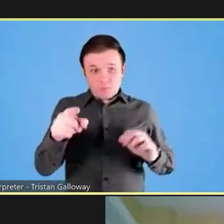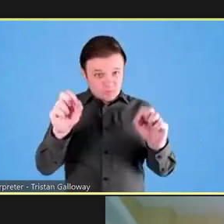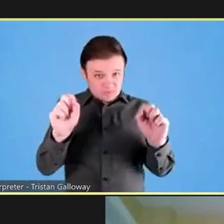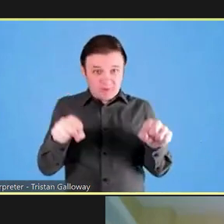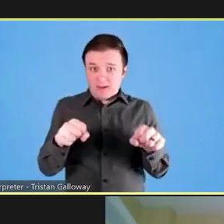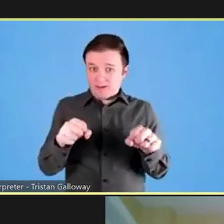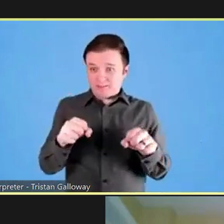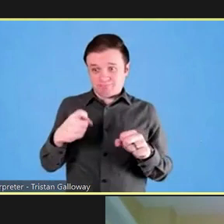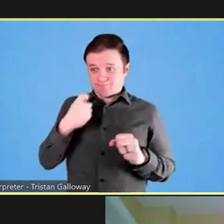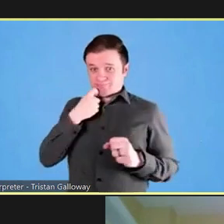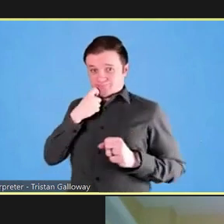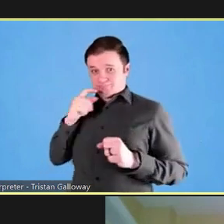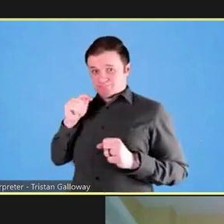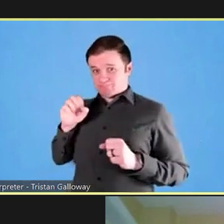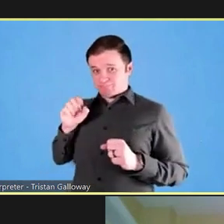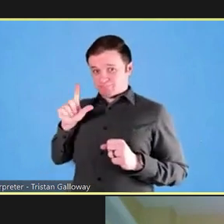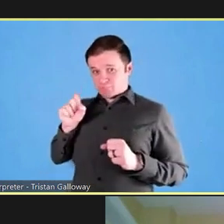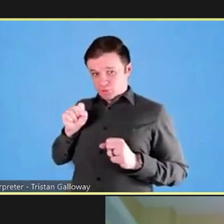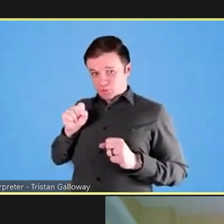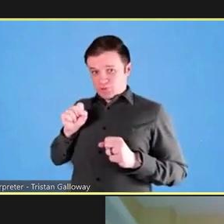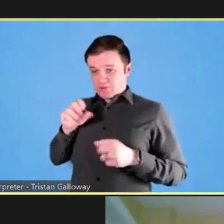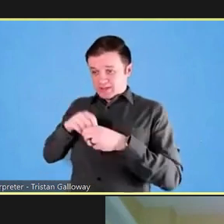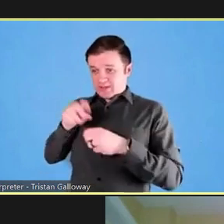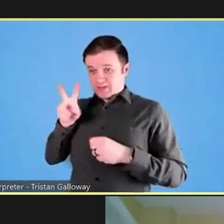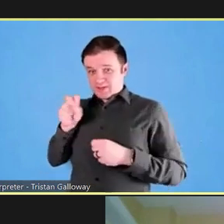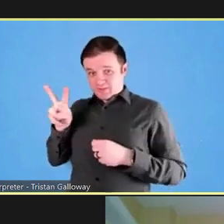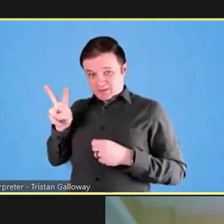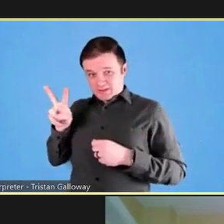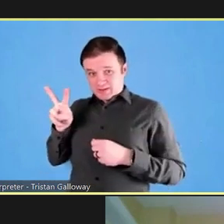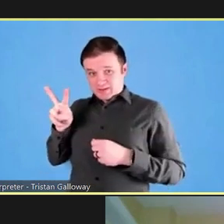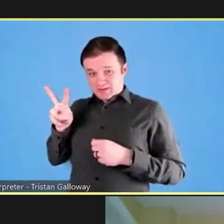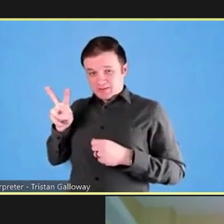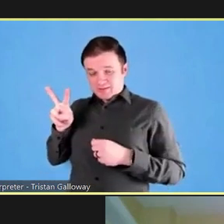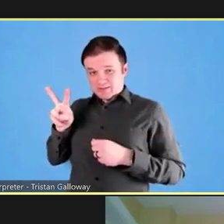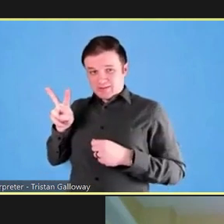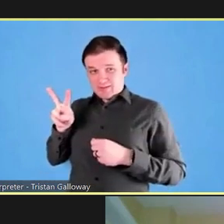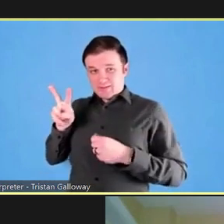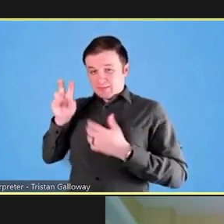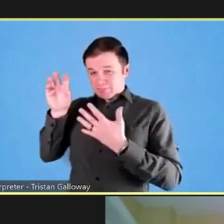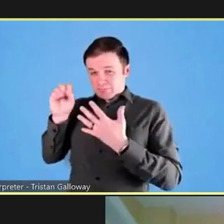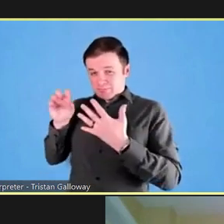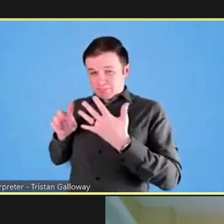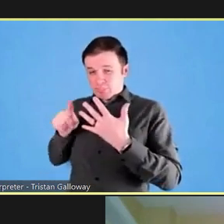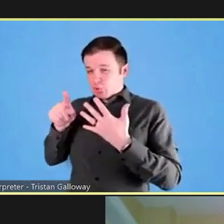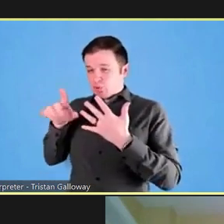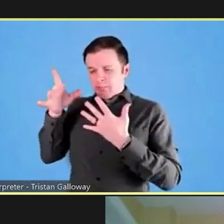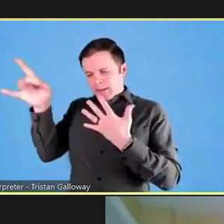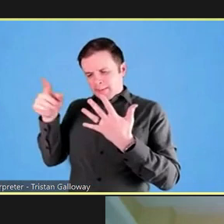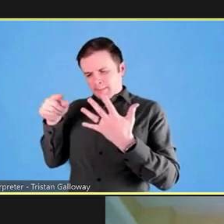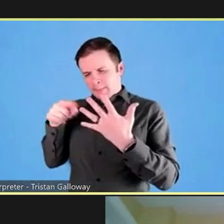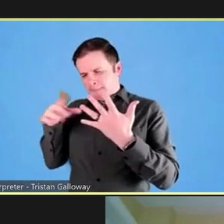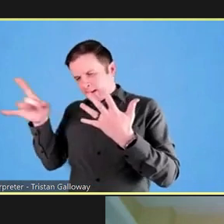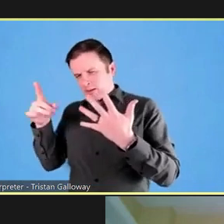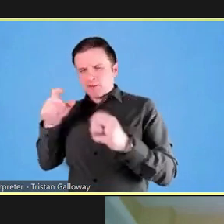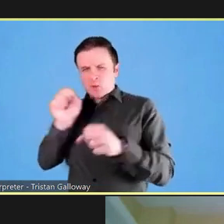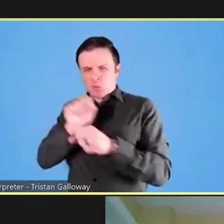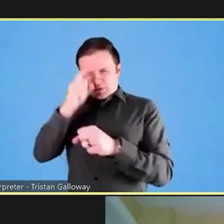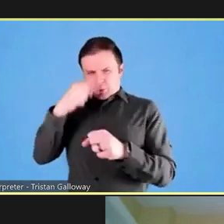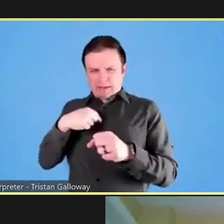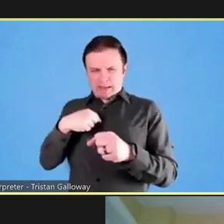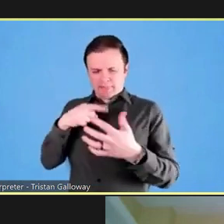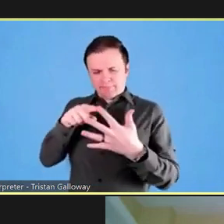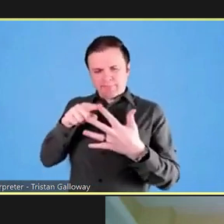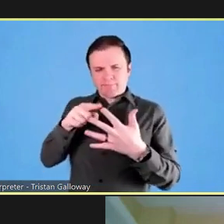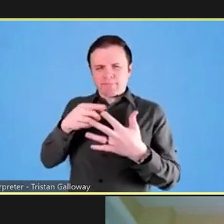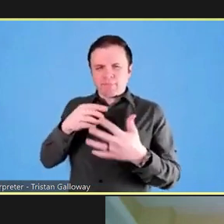of these tools that we provide in the VSV toolbox to pick and choose things that work for you, that work best